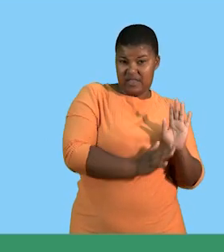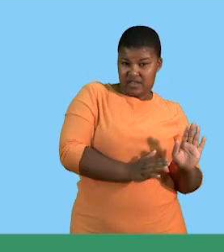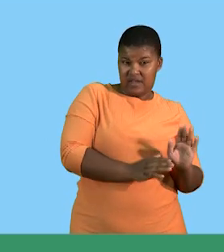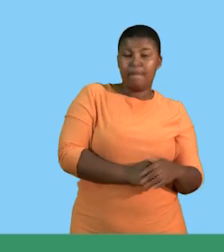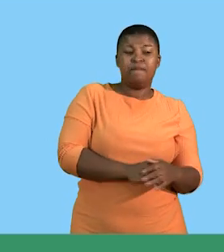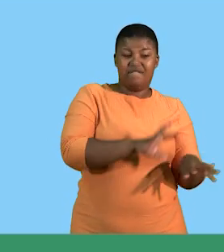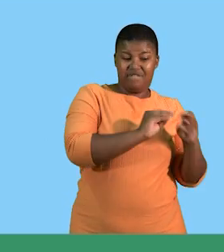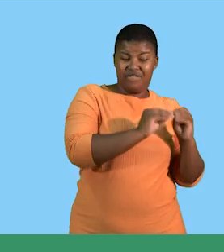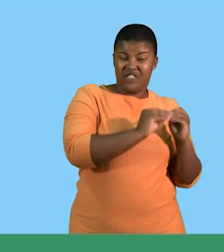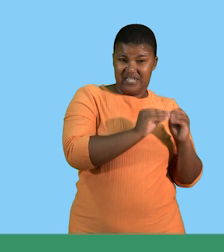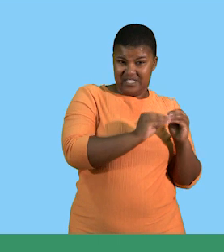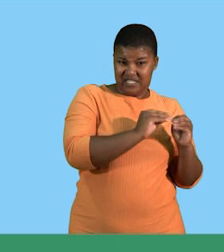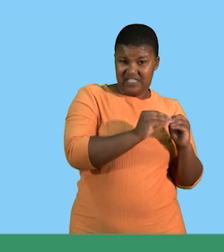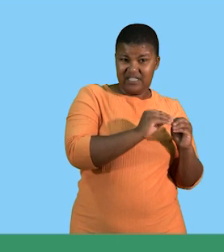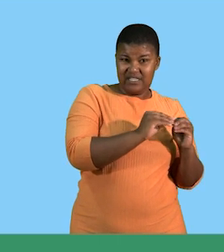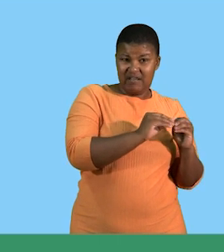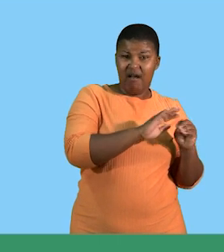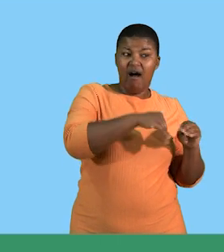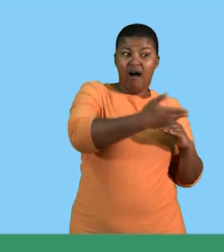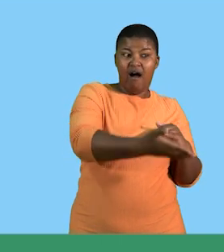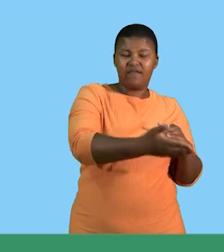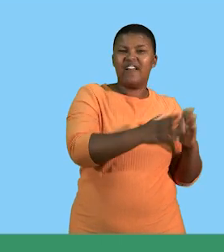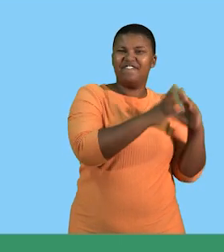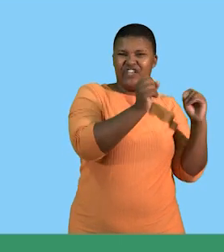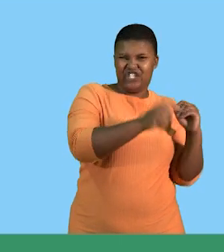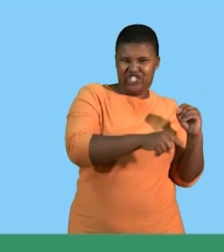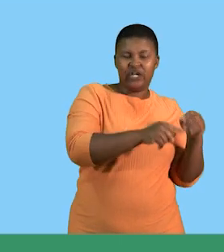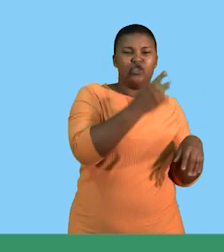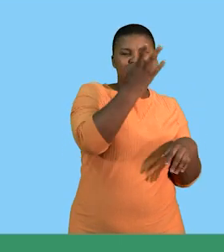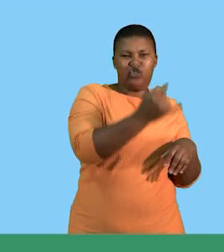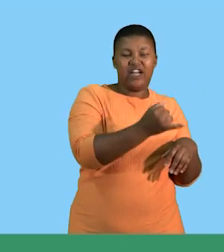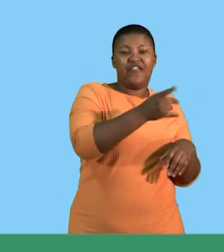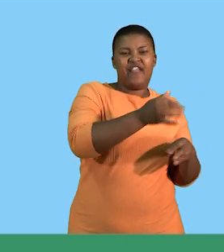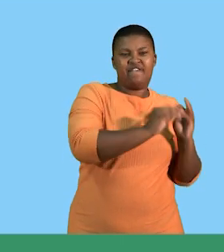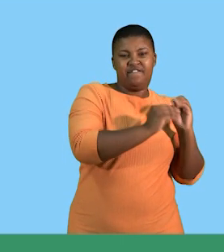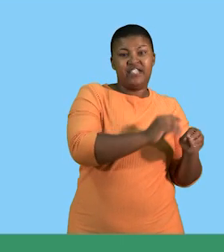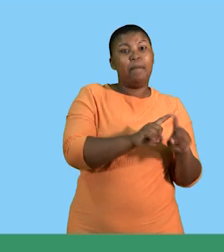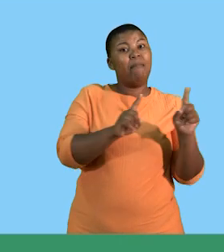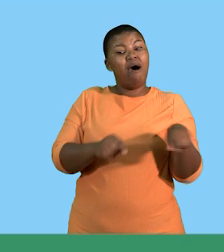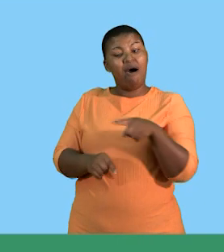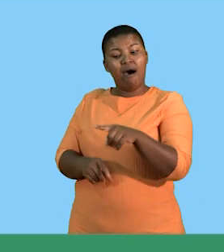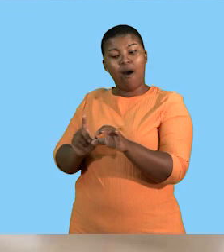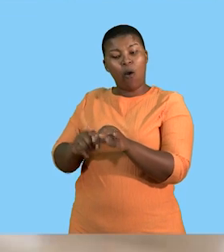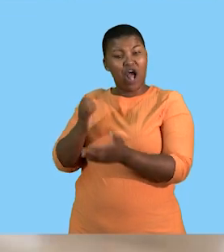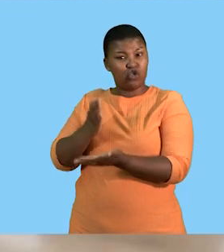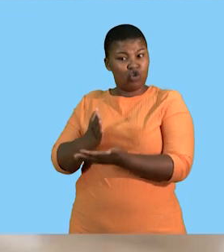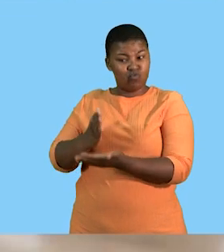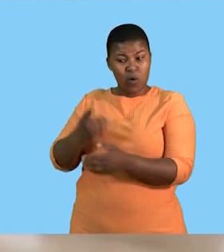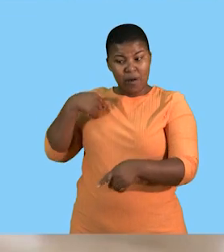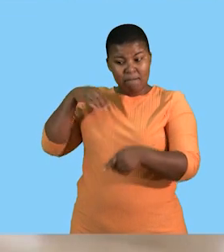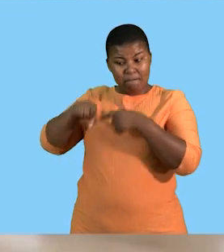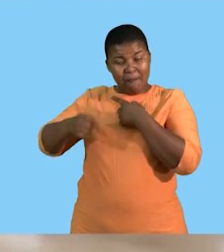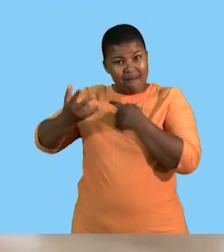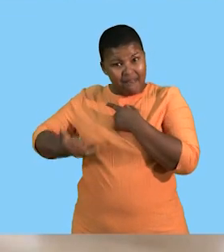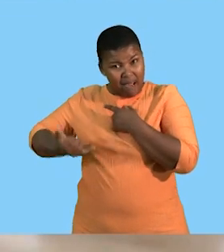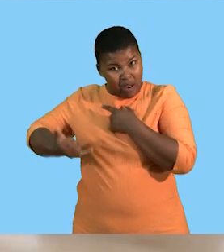no corrective measures because we caught the mistake before it delivered a faulty product. So we